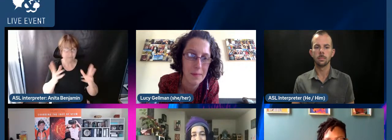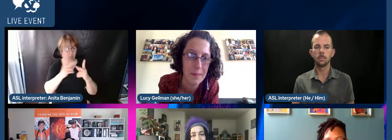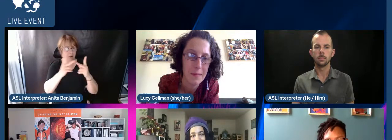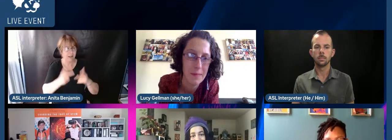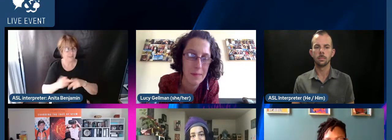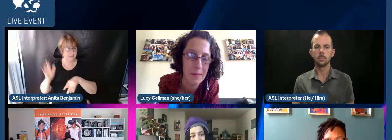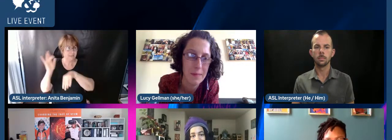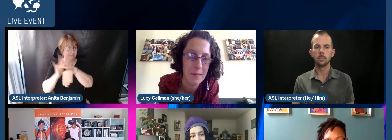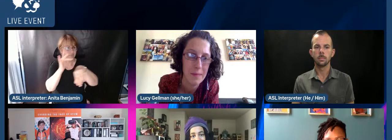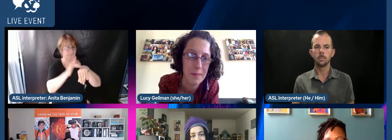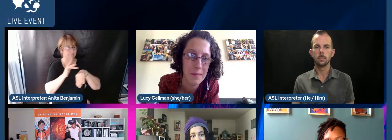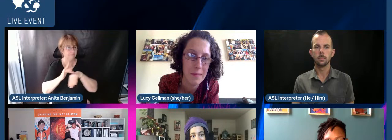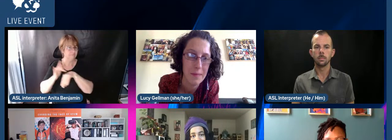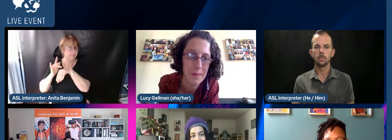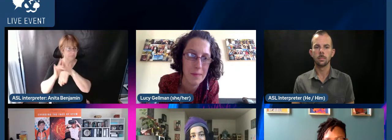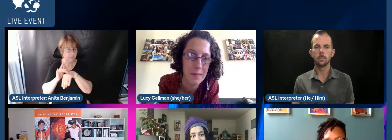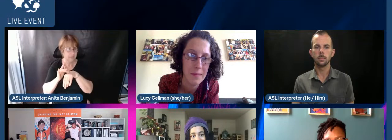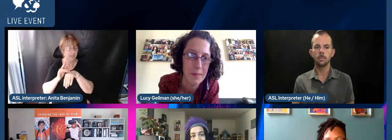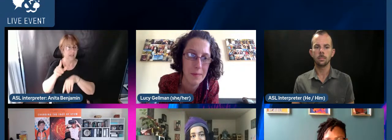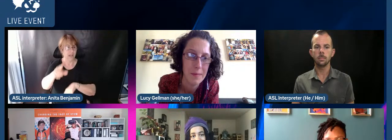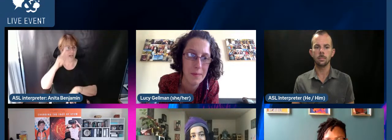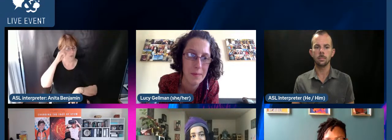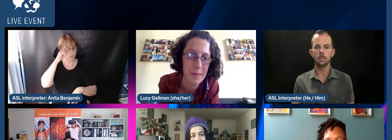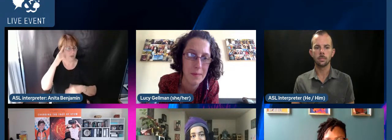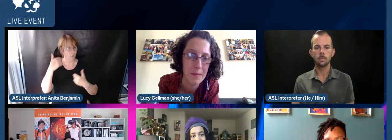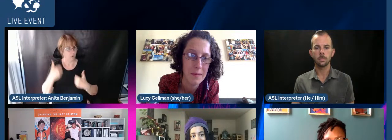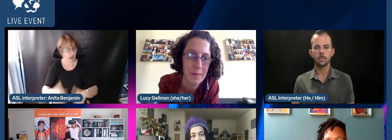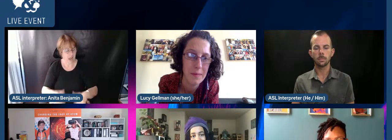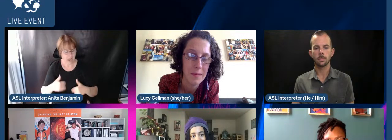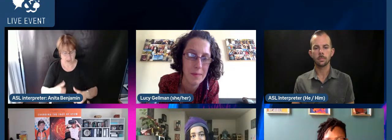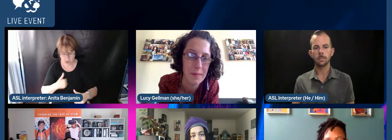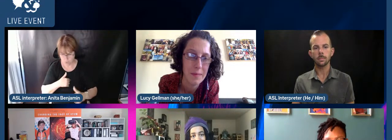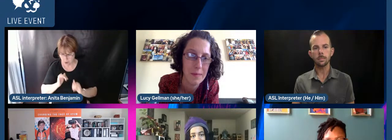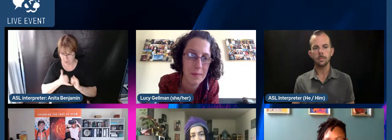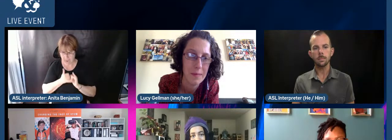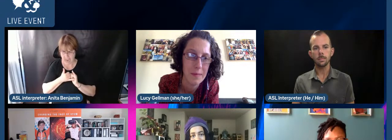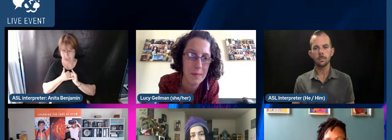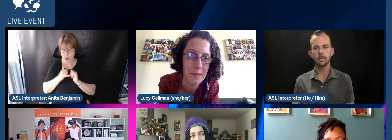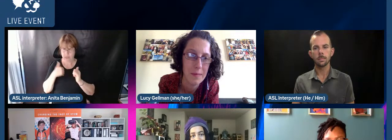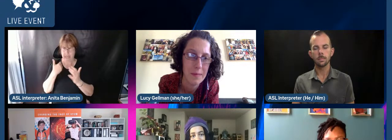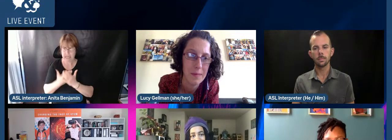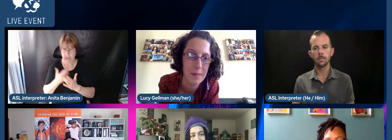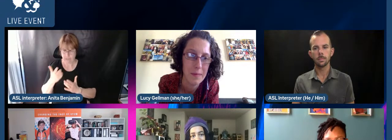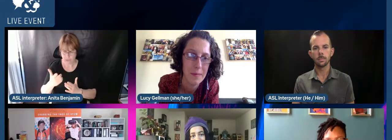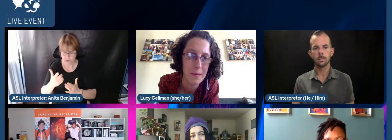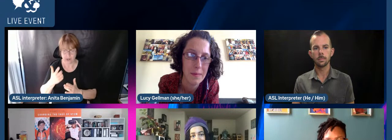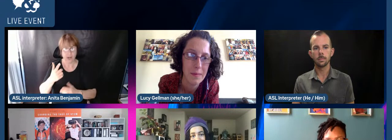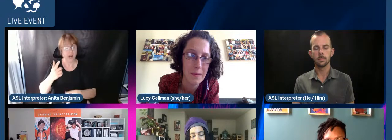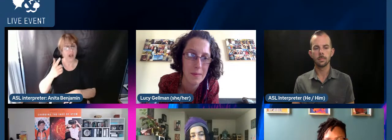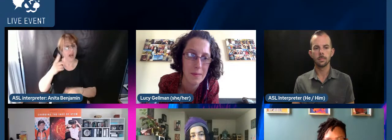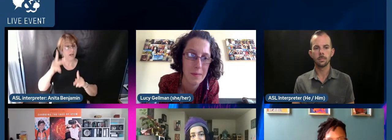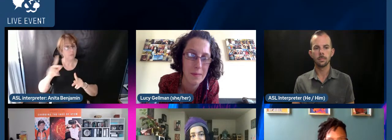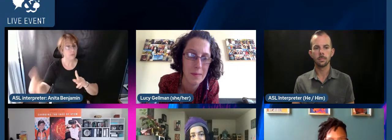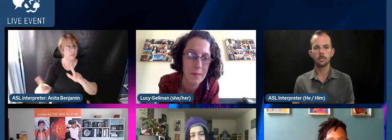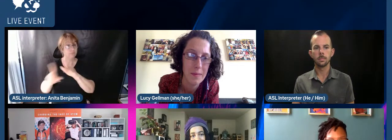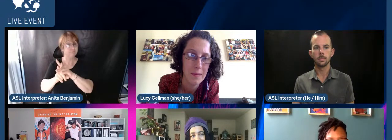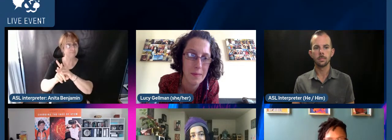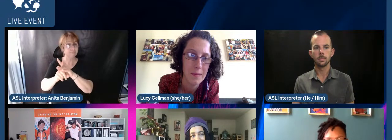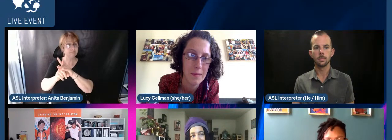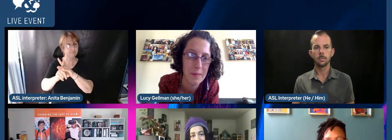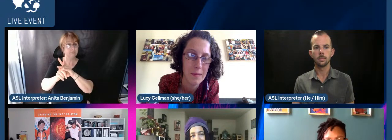been and thinking, oh, God, like, how can I get through this? And somebody says, hey, let me help you.